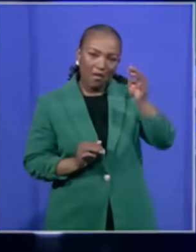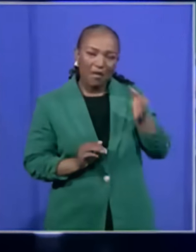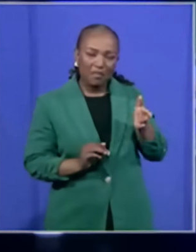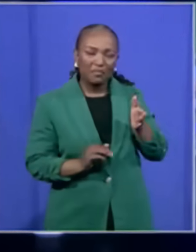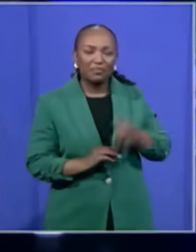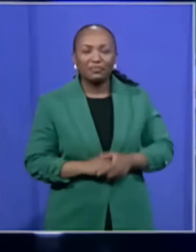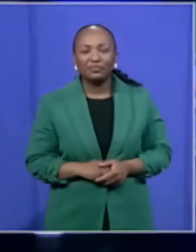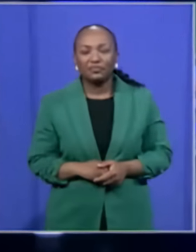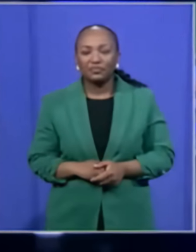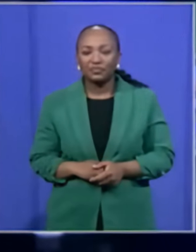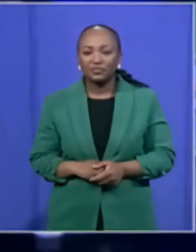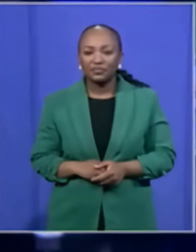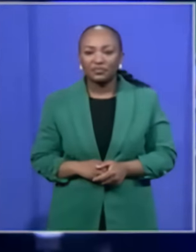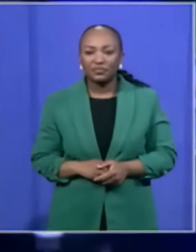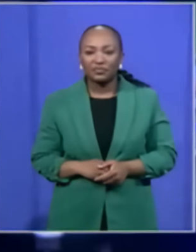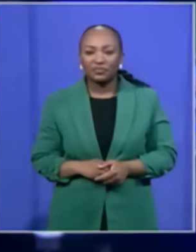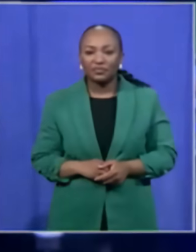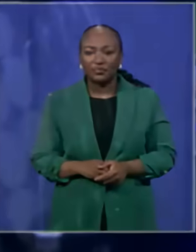Mphotemi.